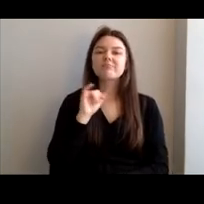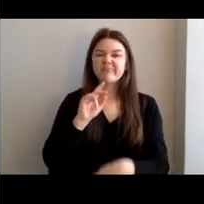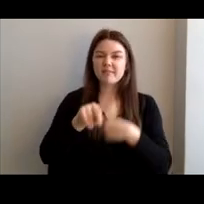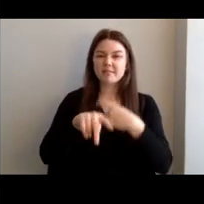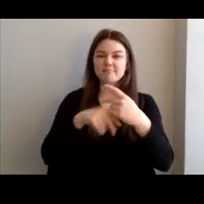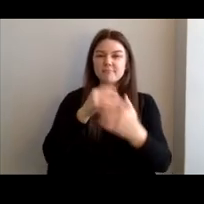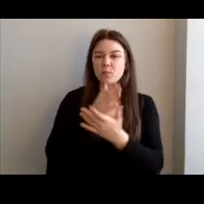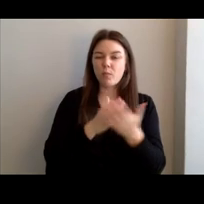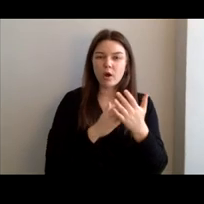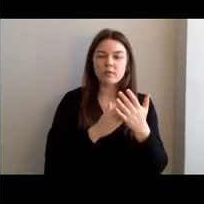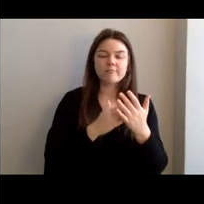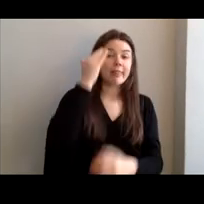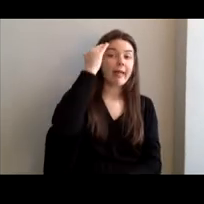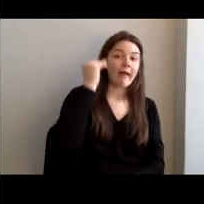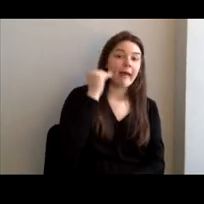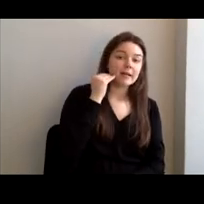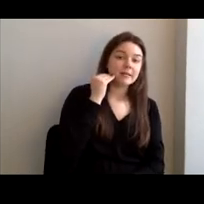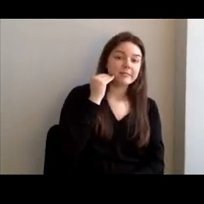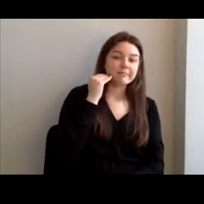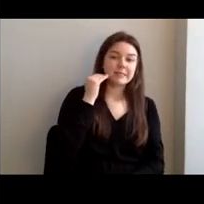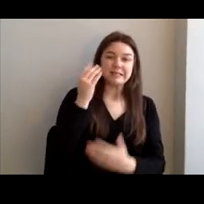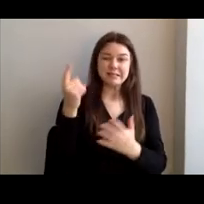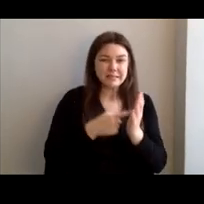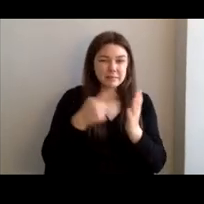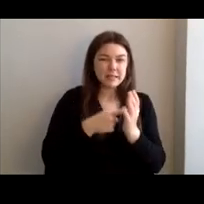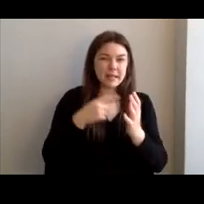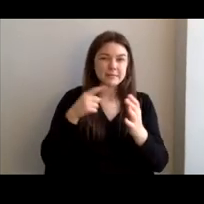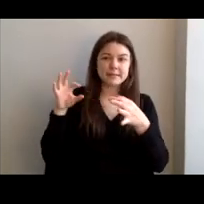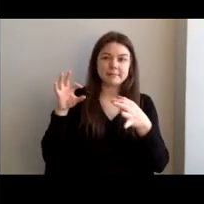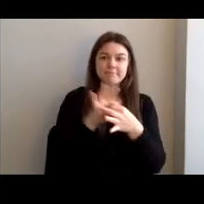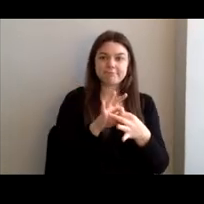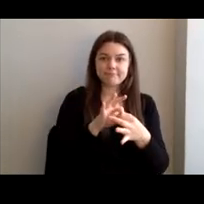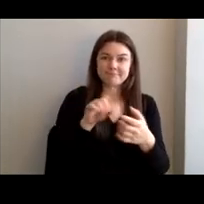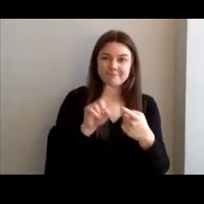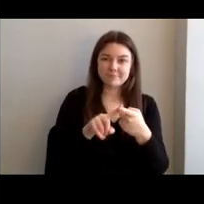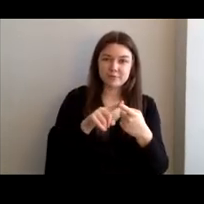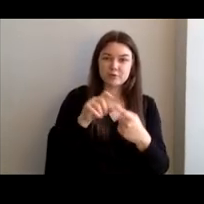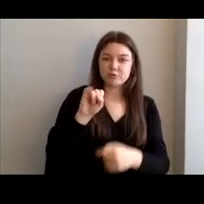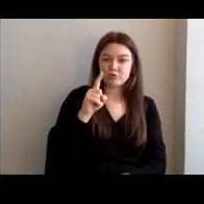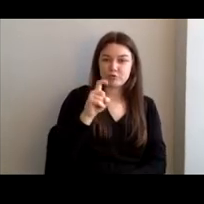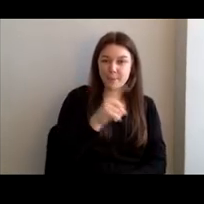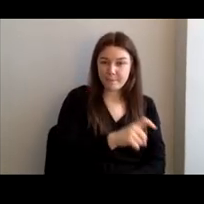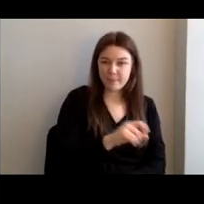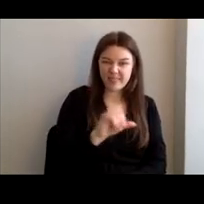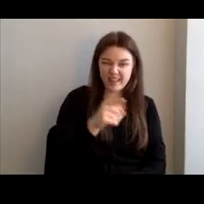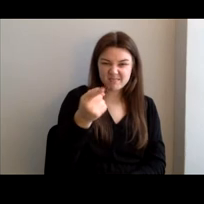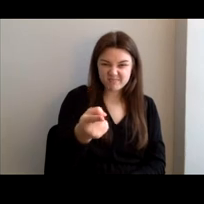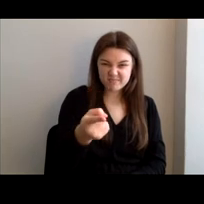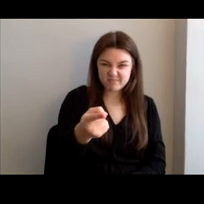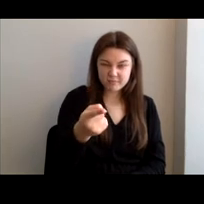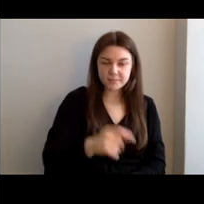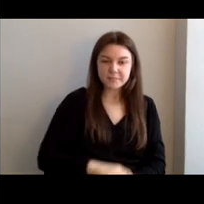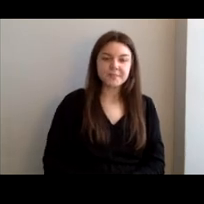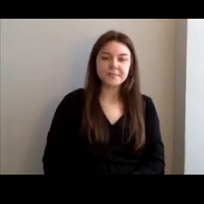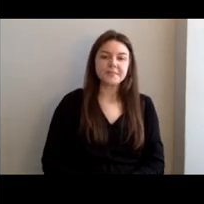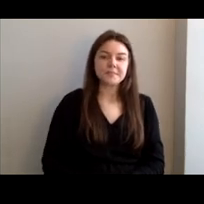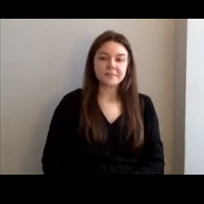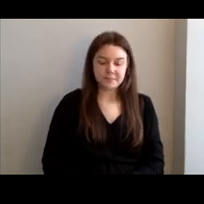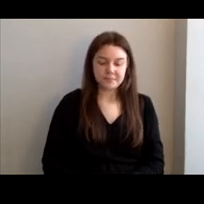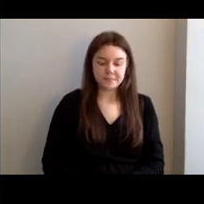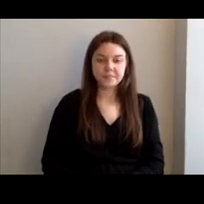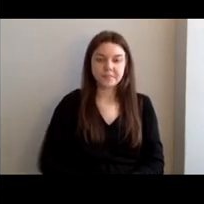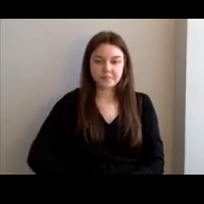from the head that remain attached to the first part after the head is removed, such as this portion of the flesh of